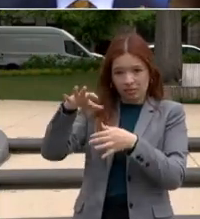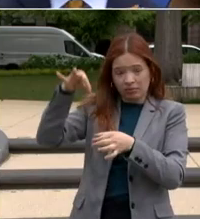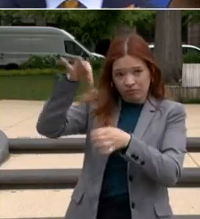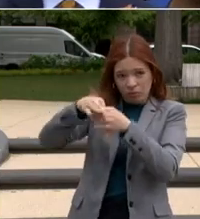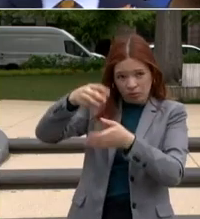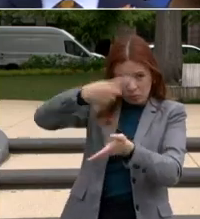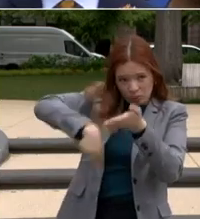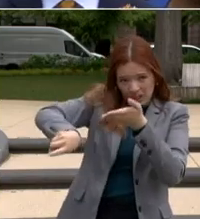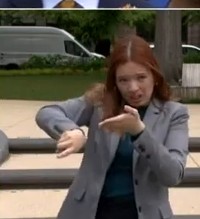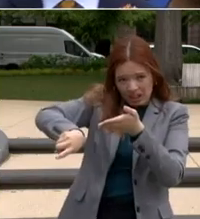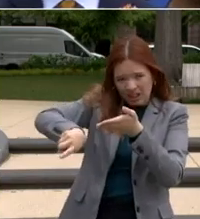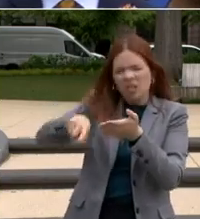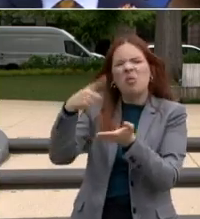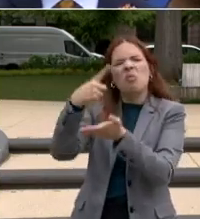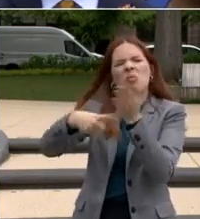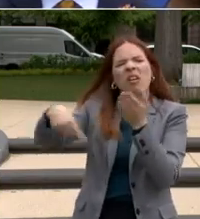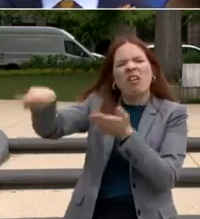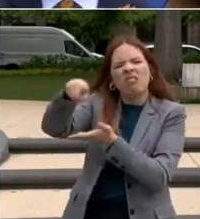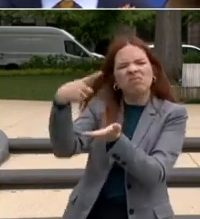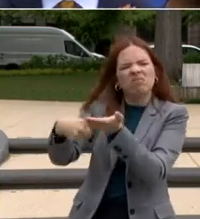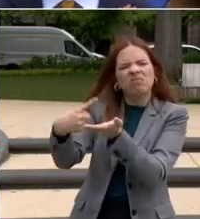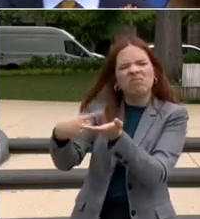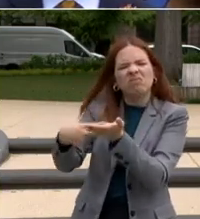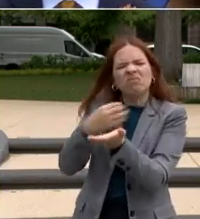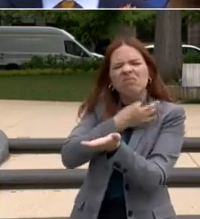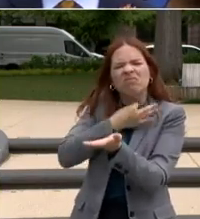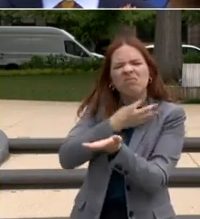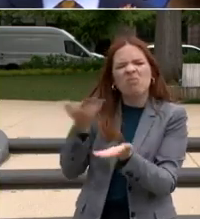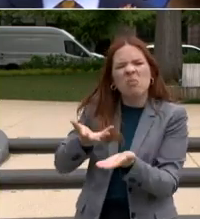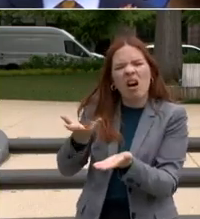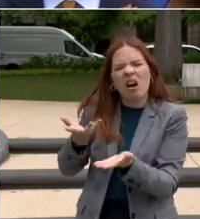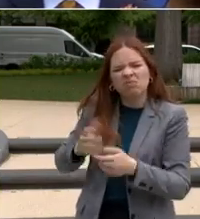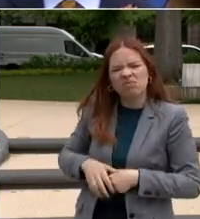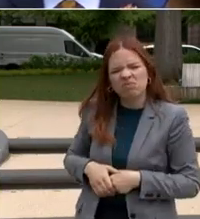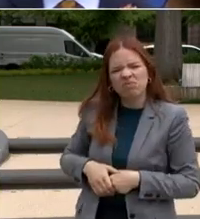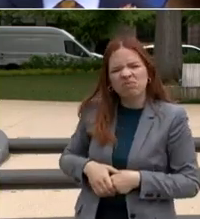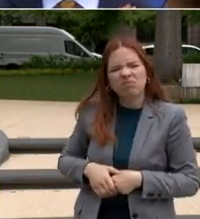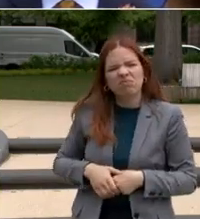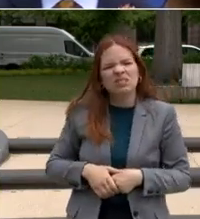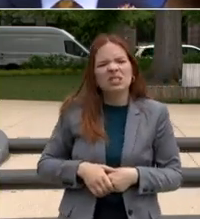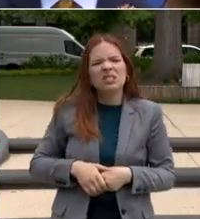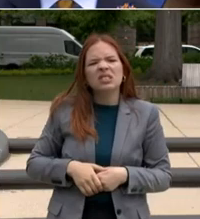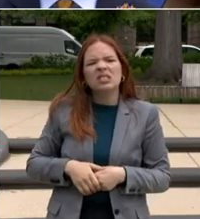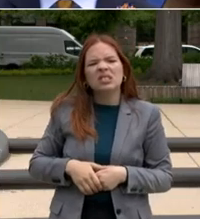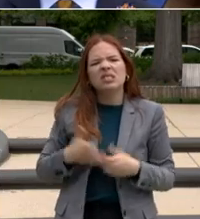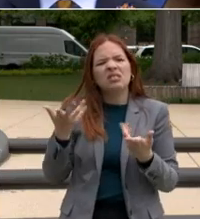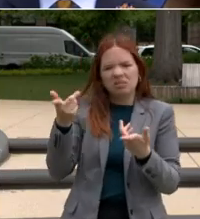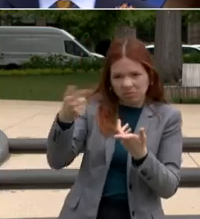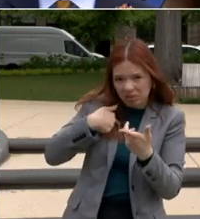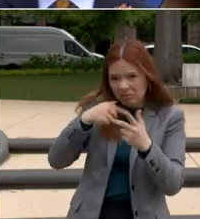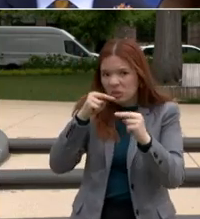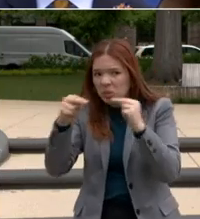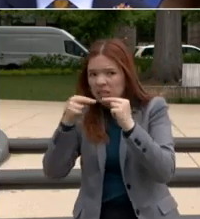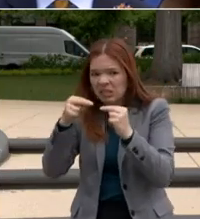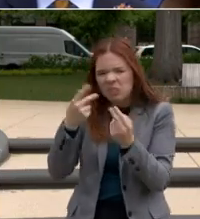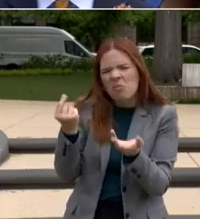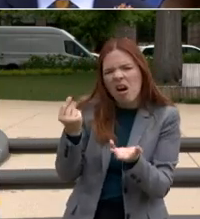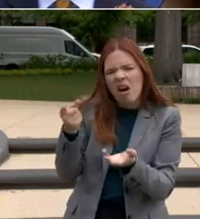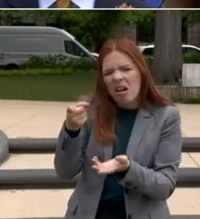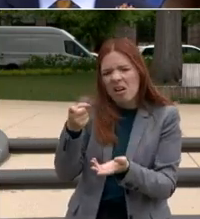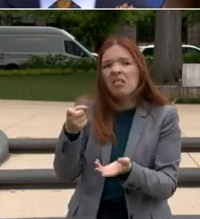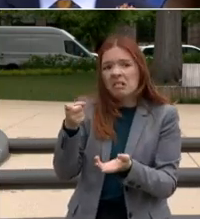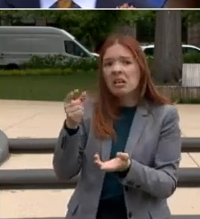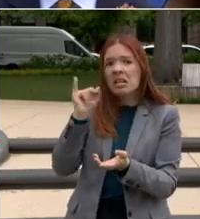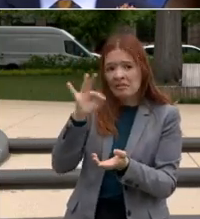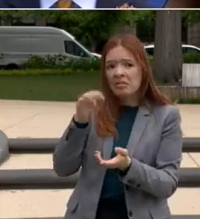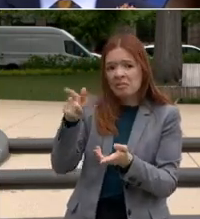in the Wilson building with the chairman, with the committee chairperson in this case, to see if you can negotiate a compromise? What if they said, listen, put the bike lanes back and